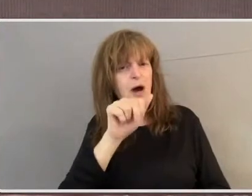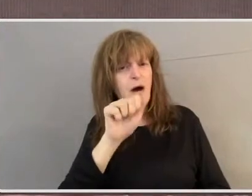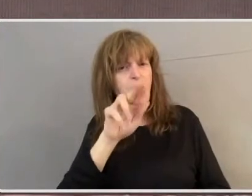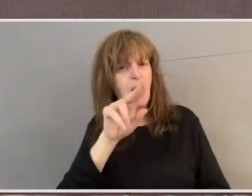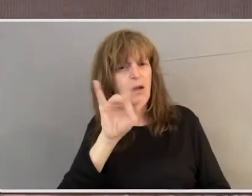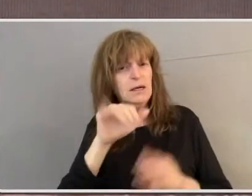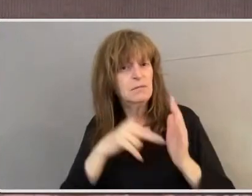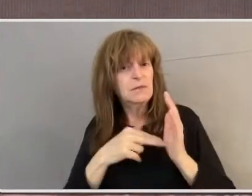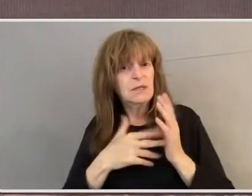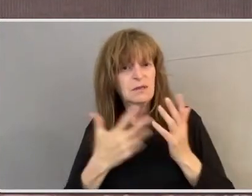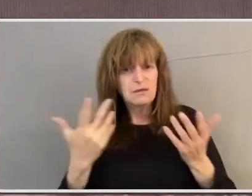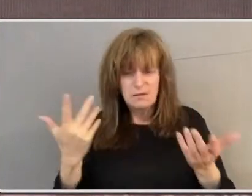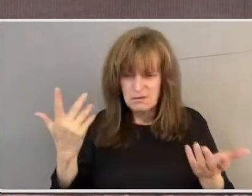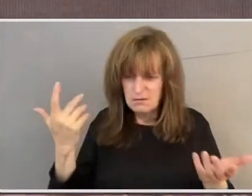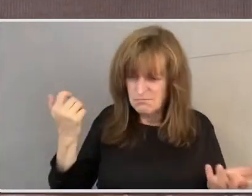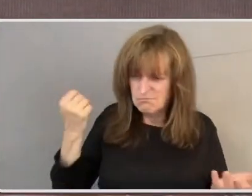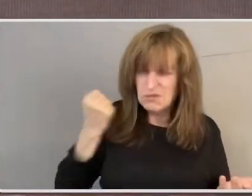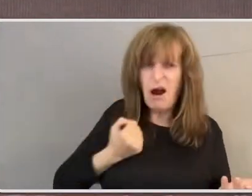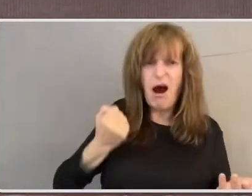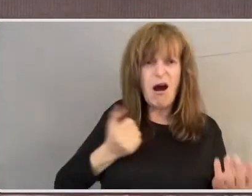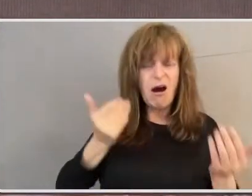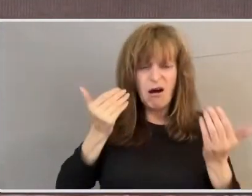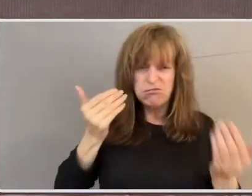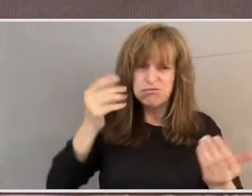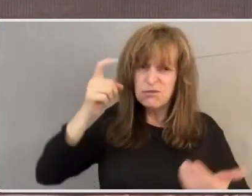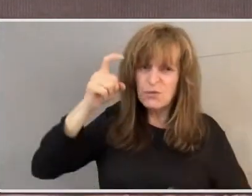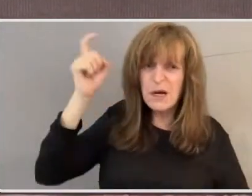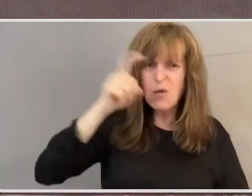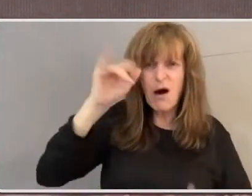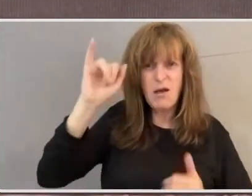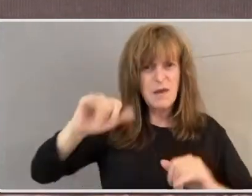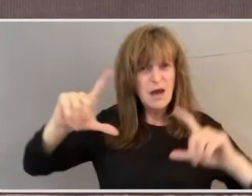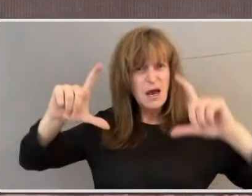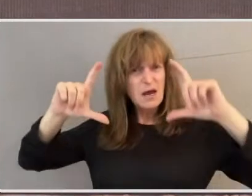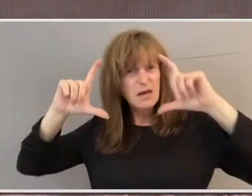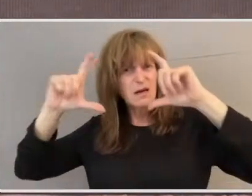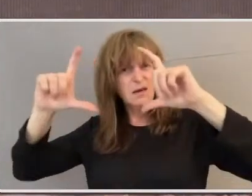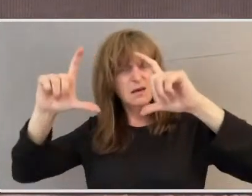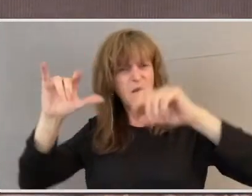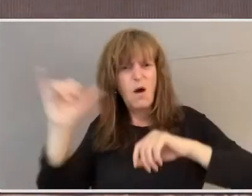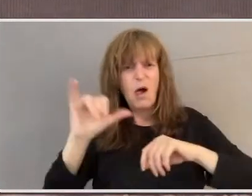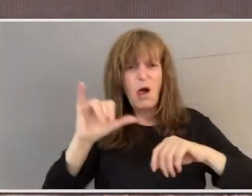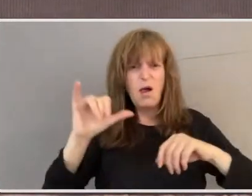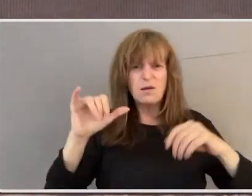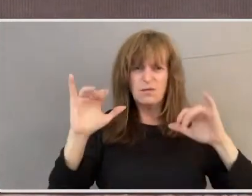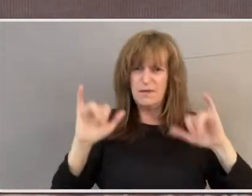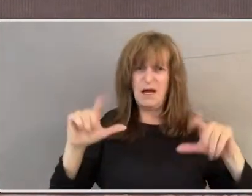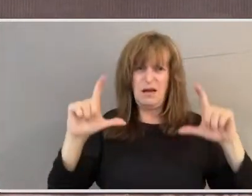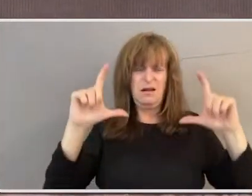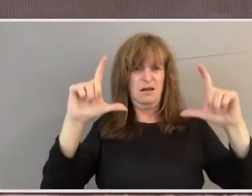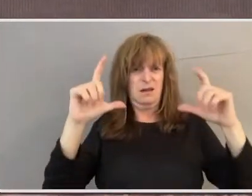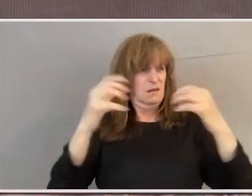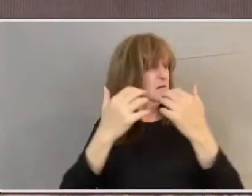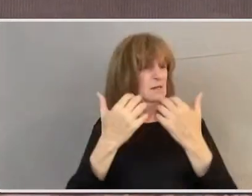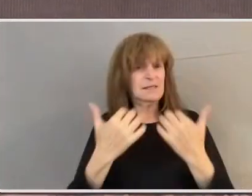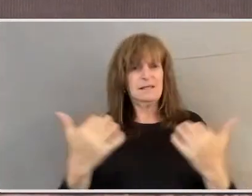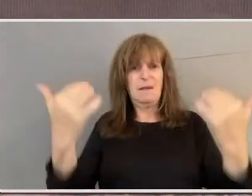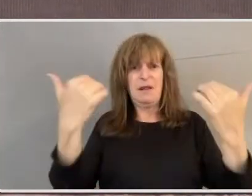by the motto on the coat of arms of the Assembly, Aude Alteram